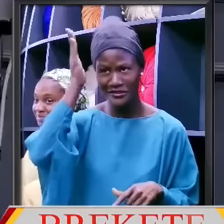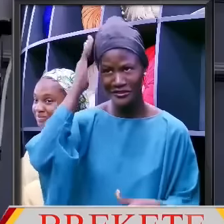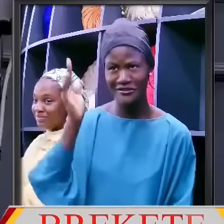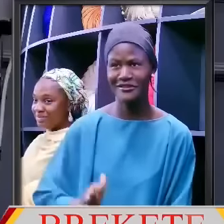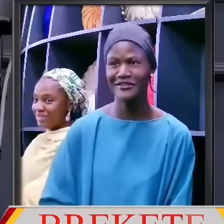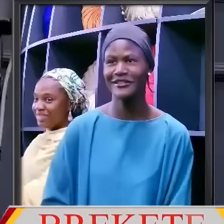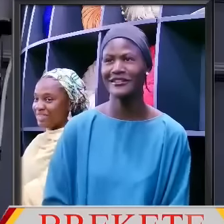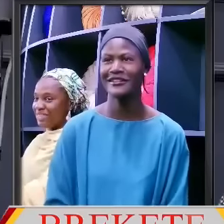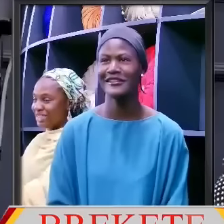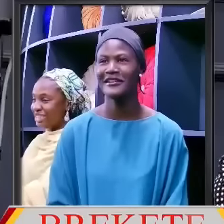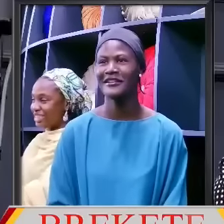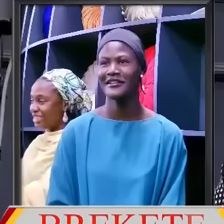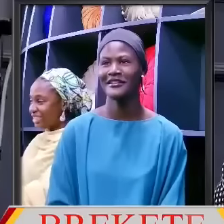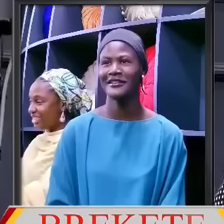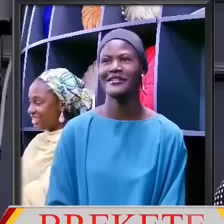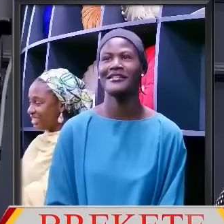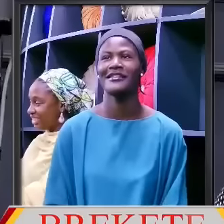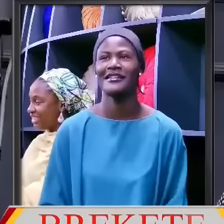Mele Ahmed.